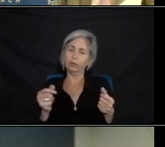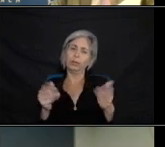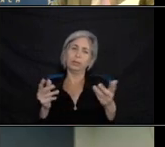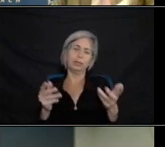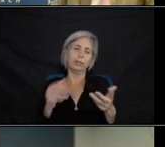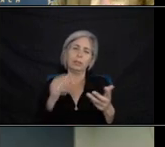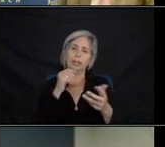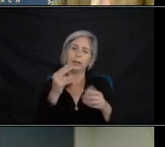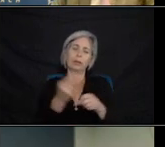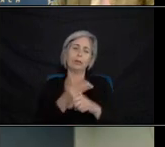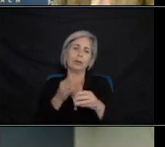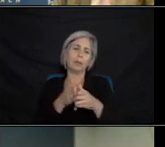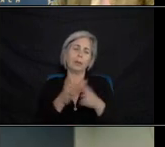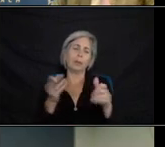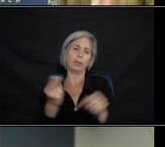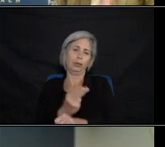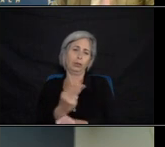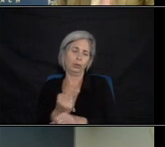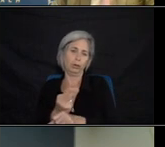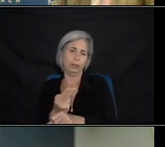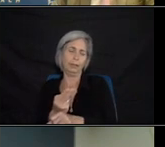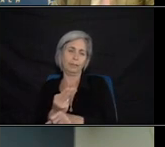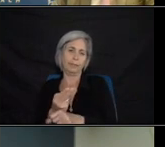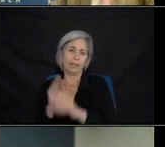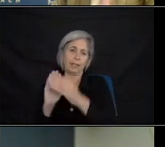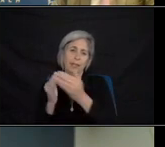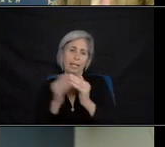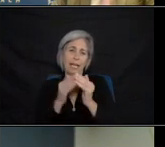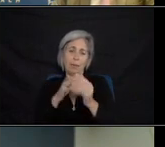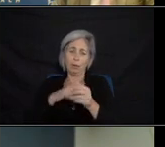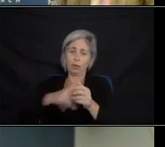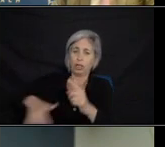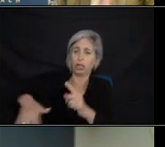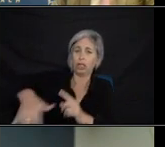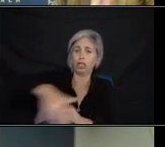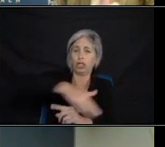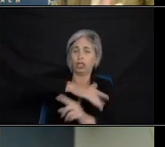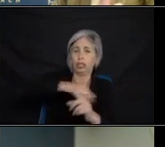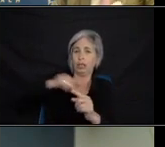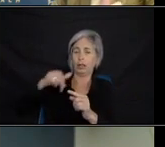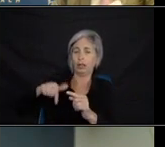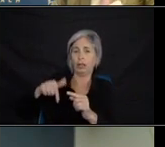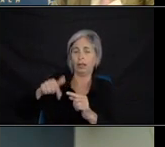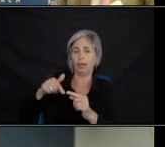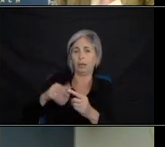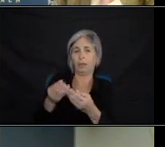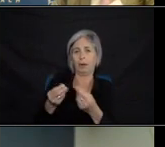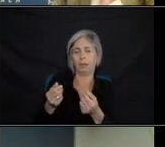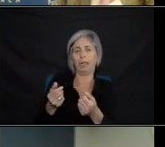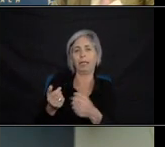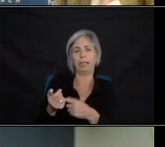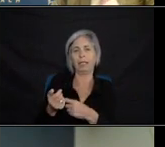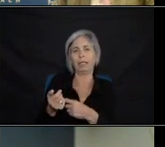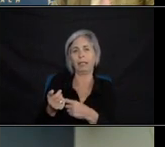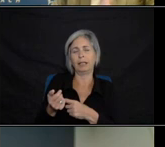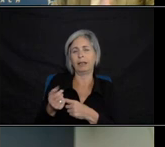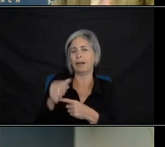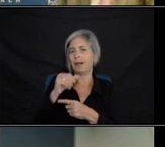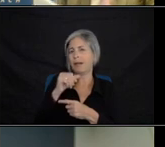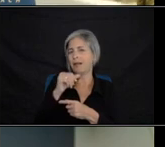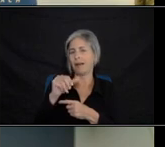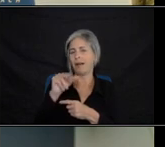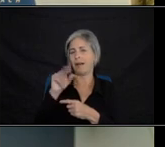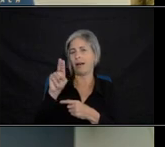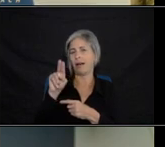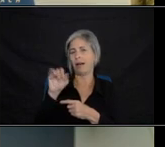for public use. The neighborhoods that surround the Nichols Boulevard property are unincorporated, so